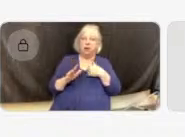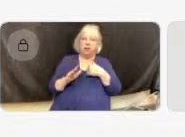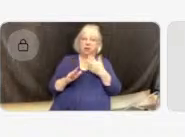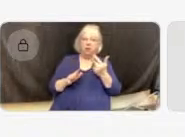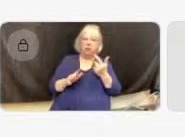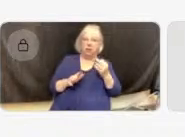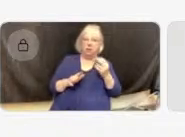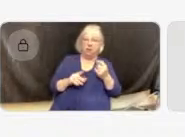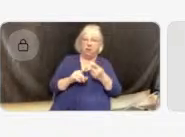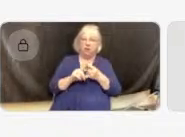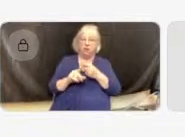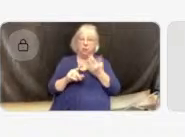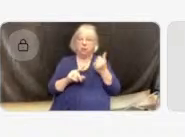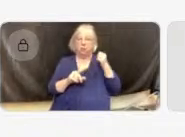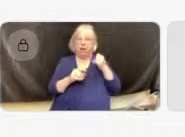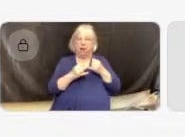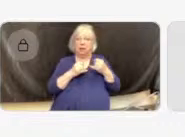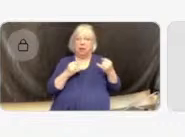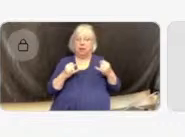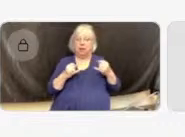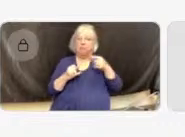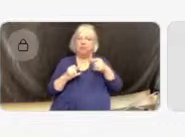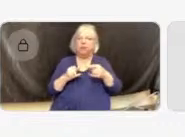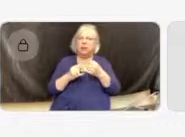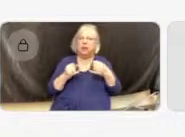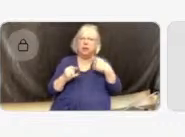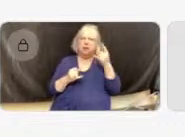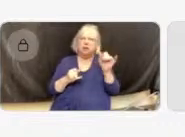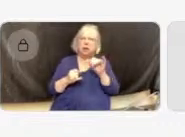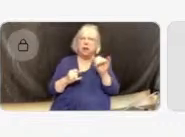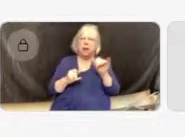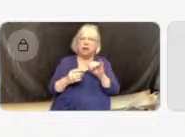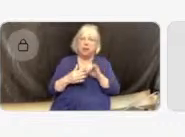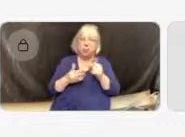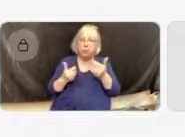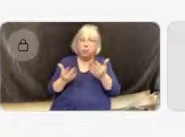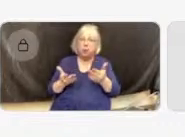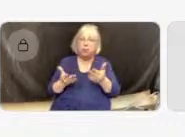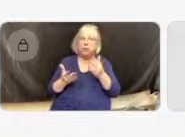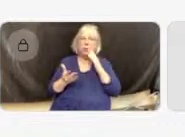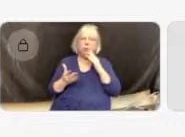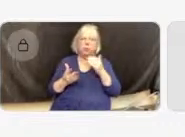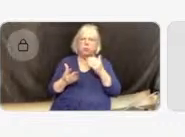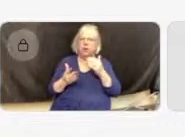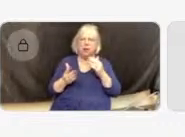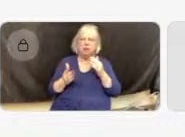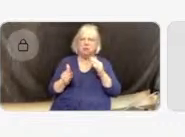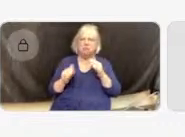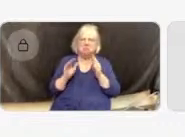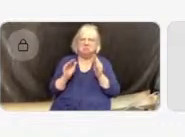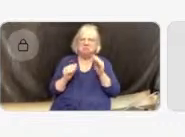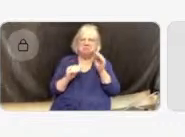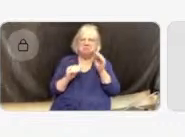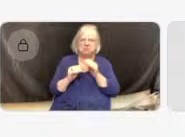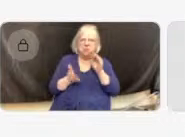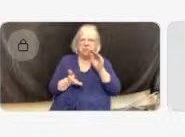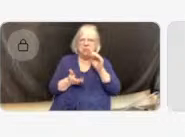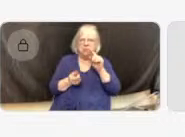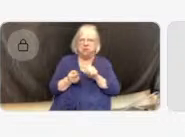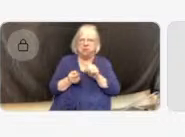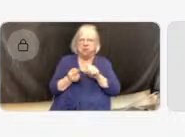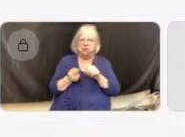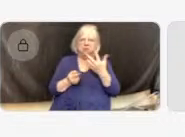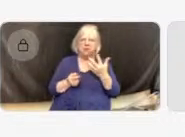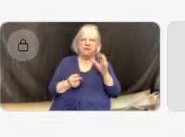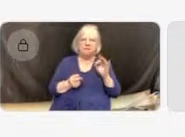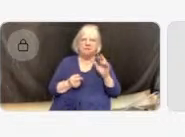line, is my understanding. And its line, it looks to me like that's also proposing that it should be 5 feet. So the presence of, a